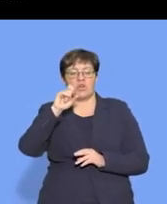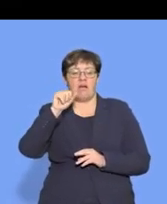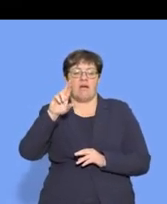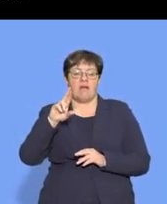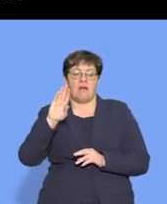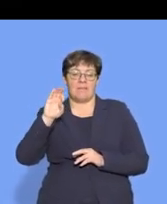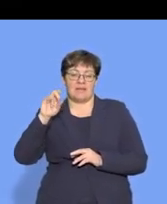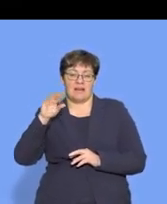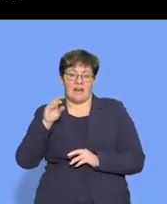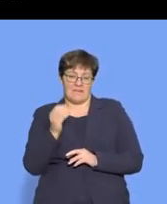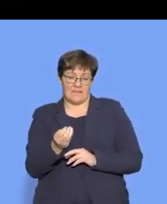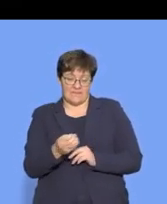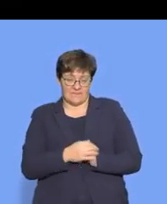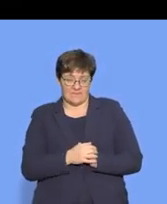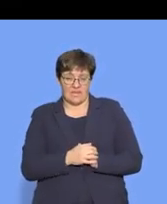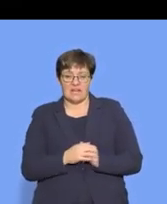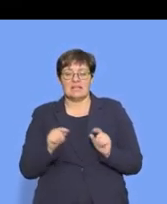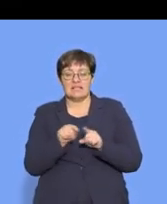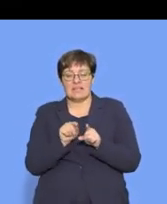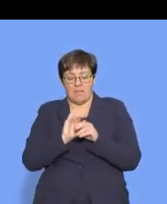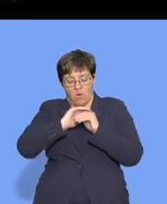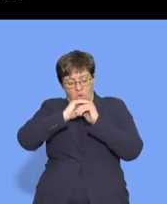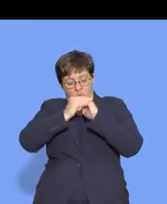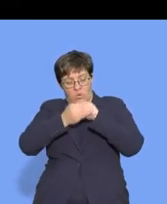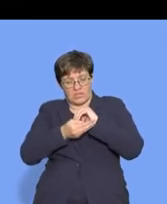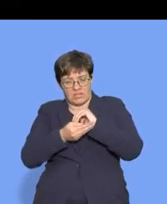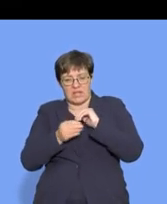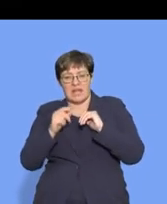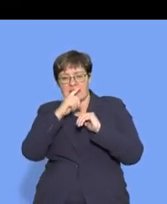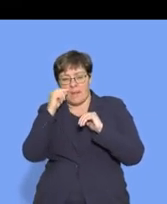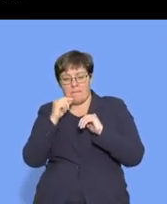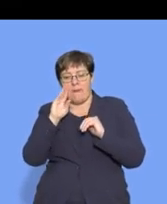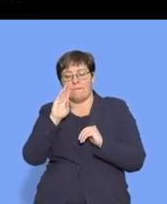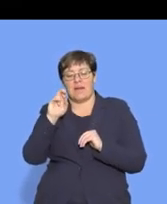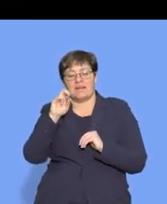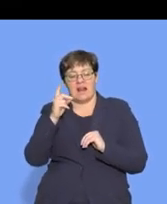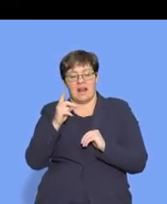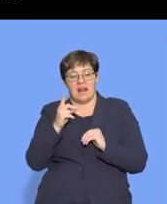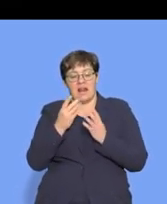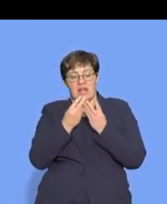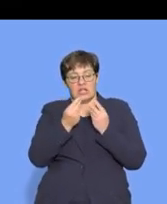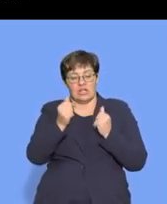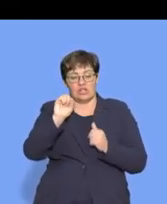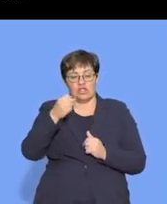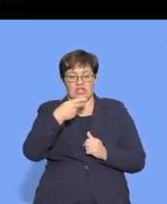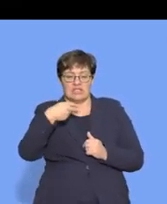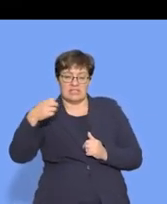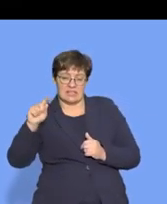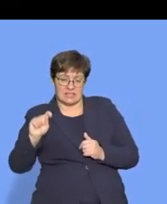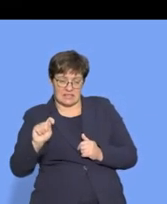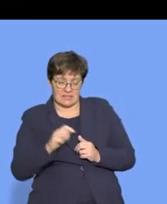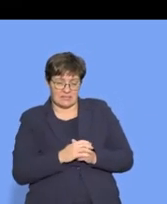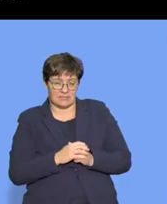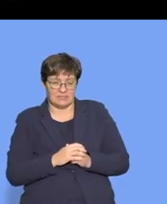There's also a coating called a bundle sheath around the vascular bundle.